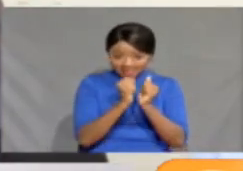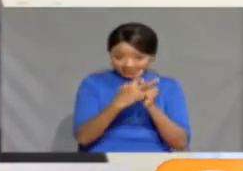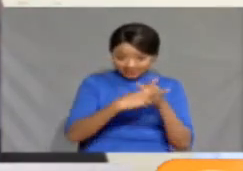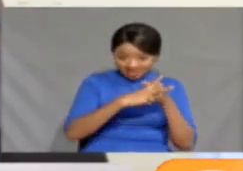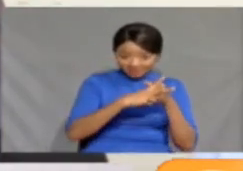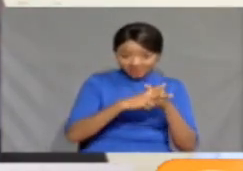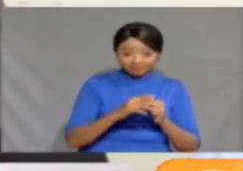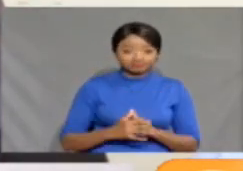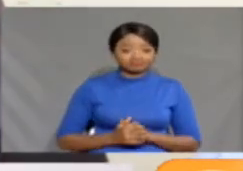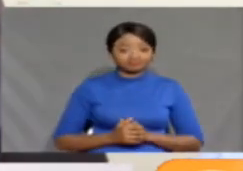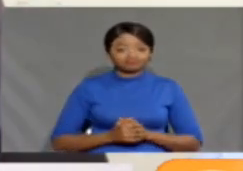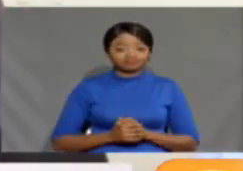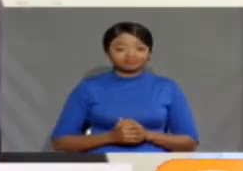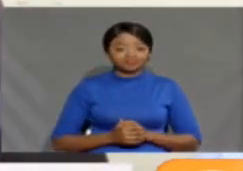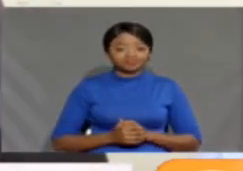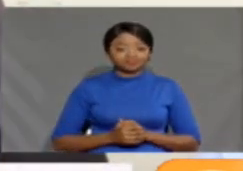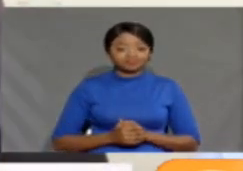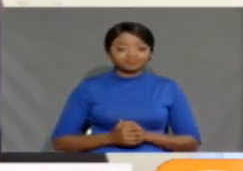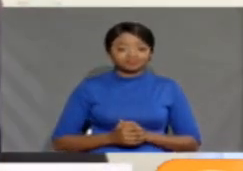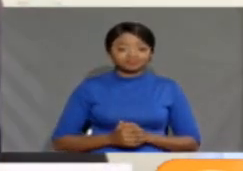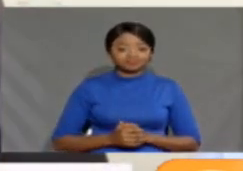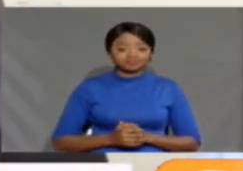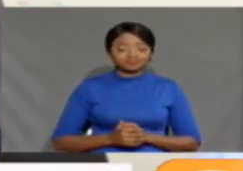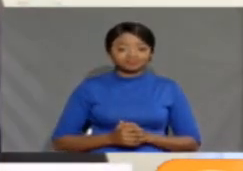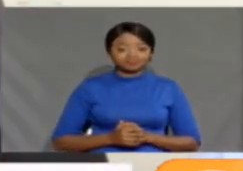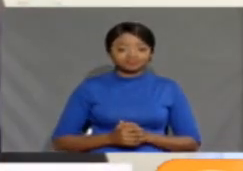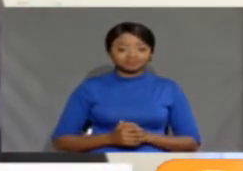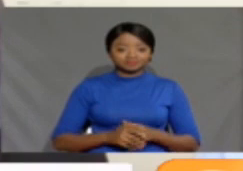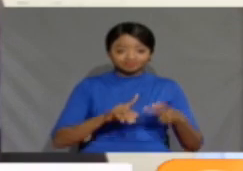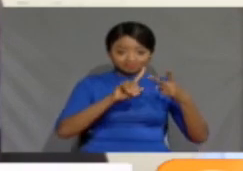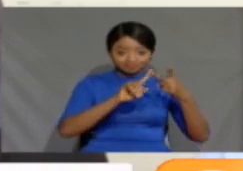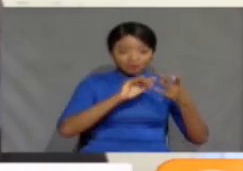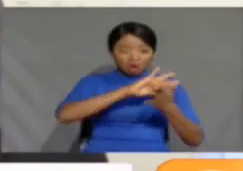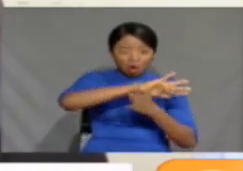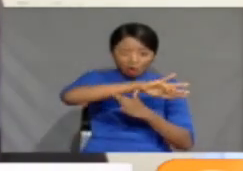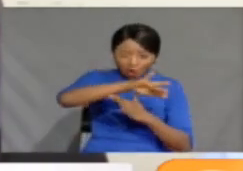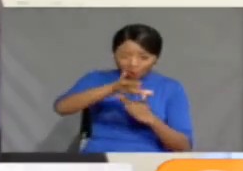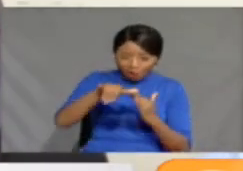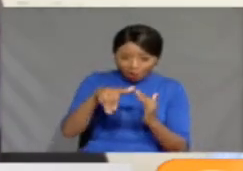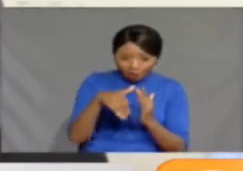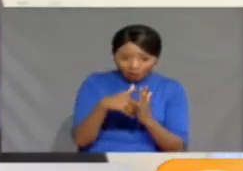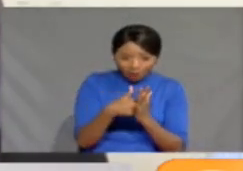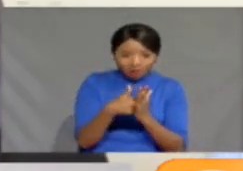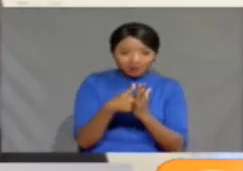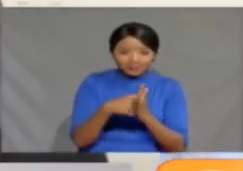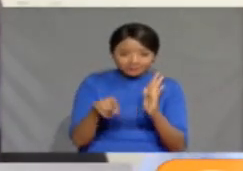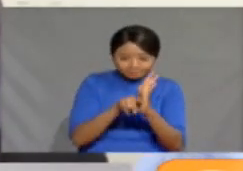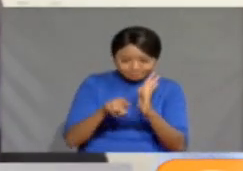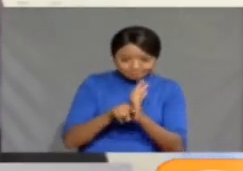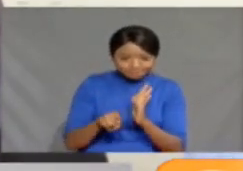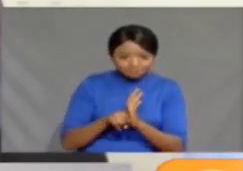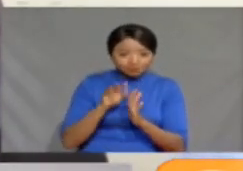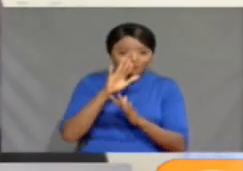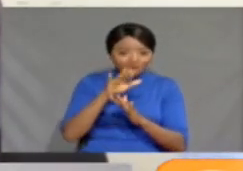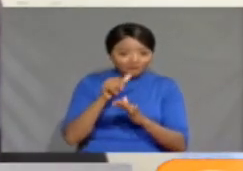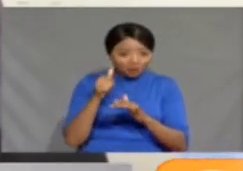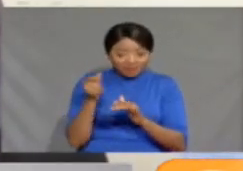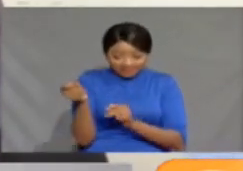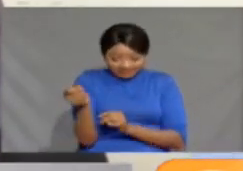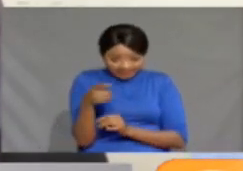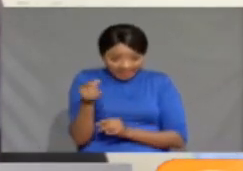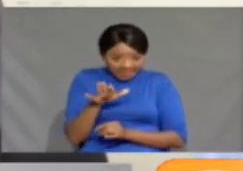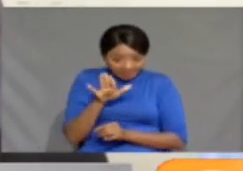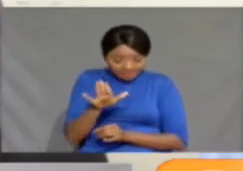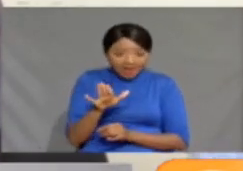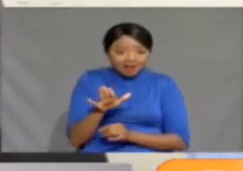16th August of 2019. That all deductions made from employees' salary